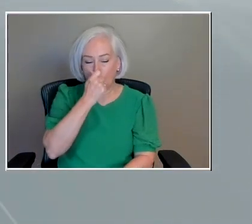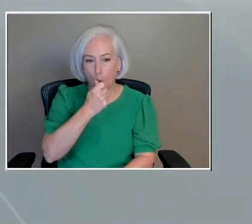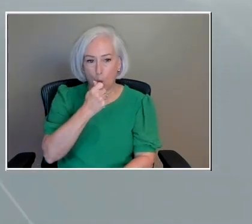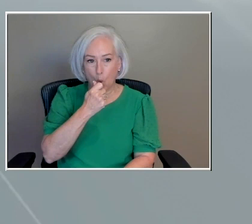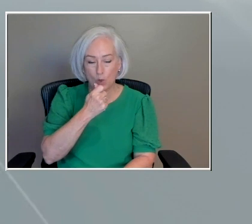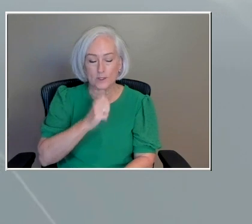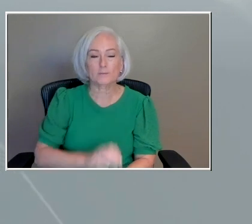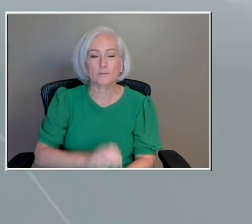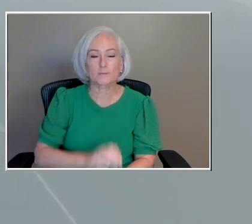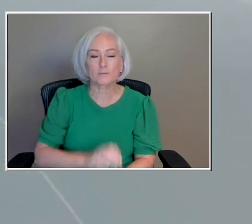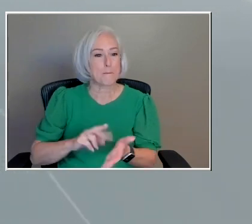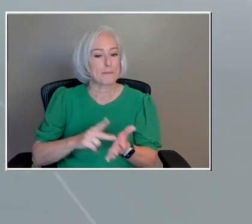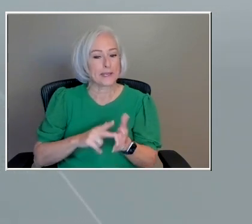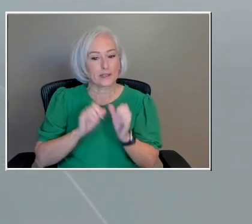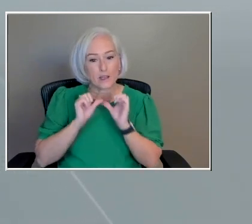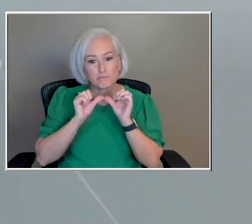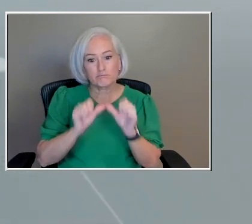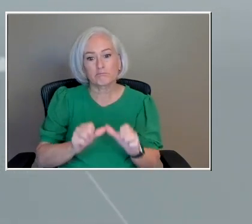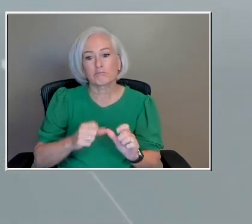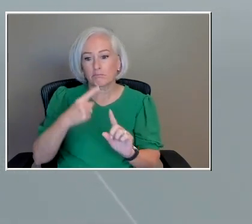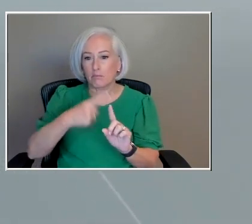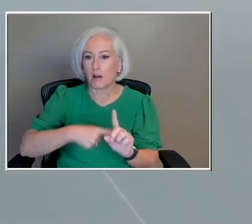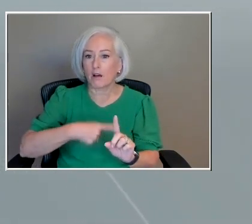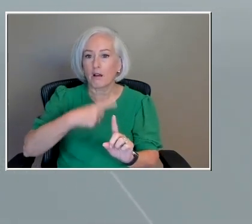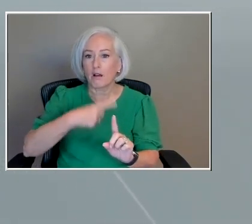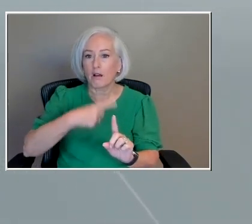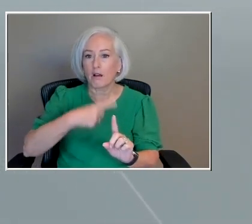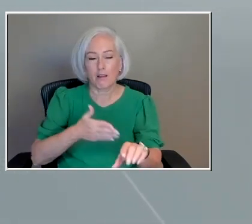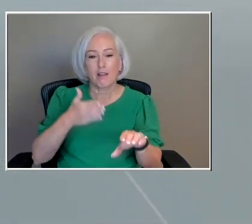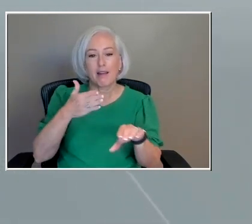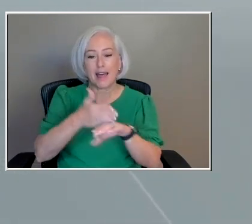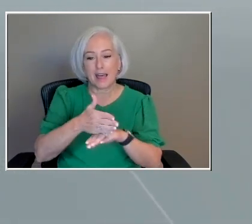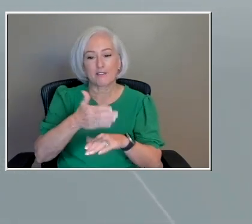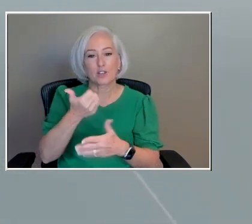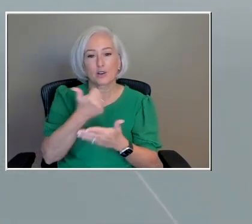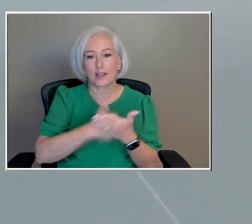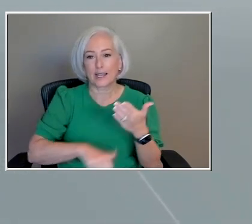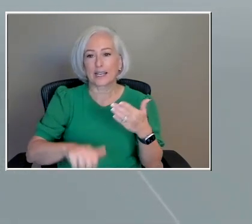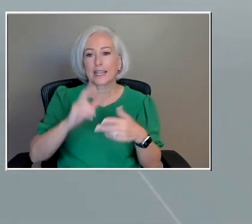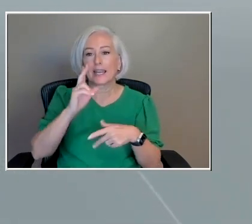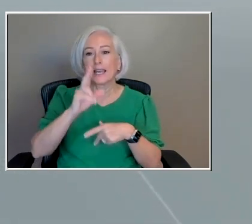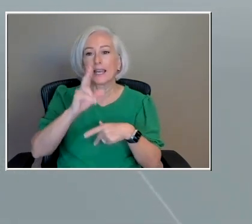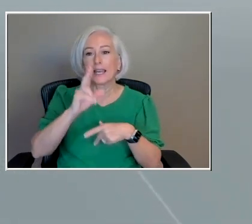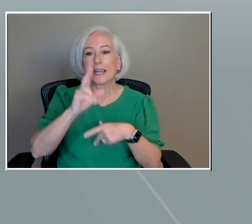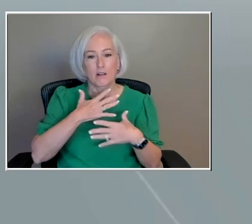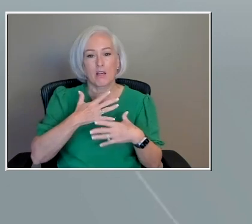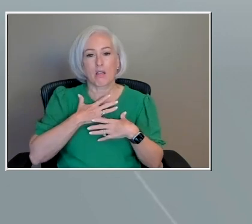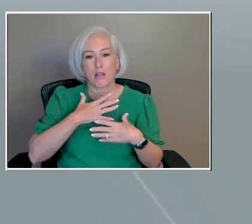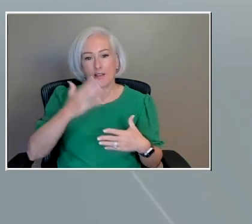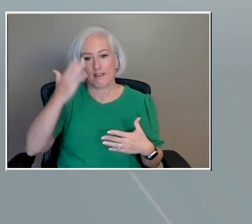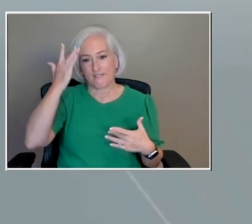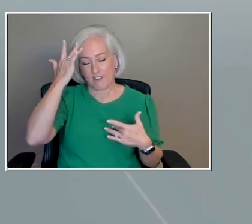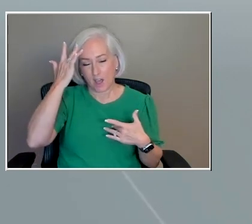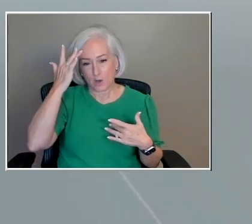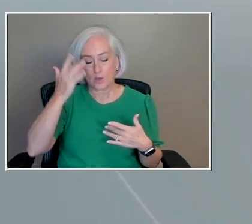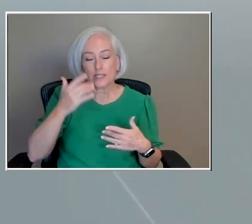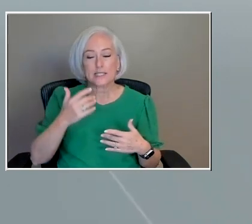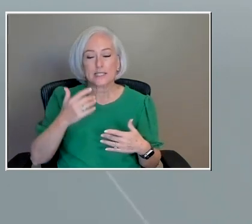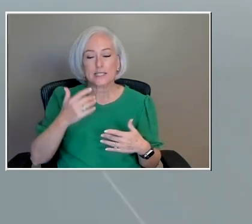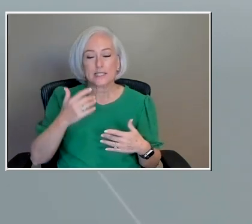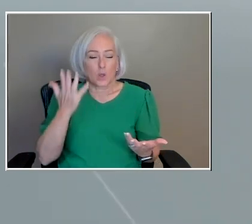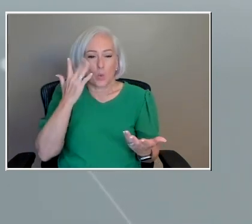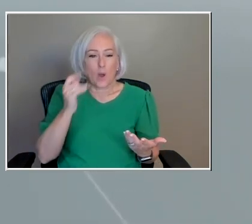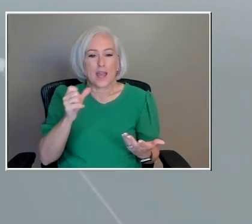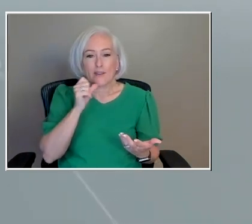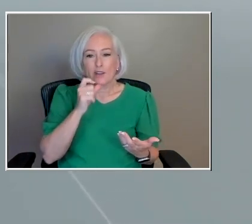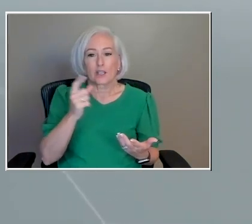last for weeks or months after any type of respiratory virus, not necessarily COVID, of course. So why haven't we heard about long colds